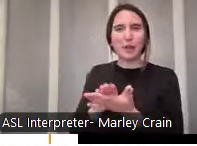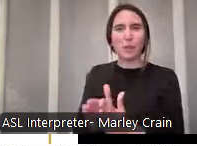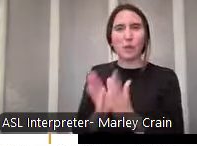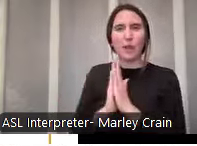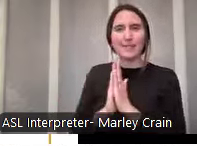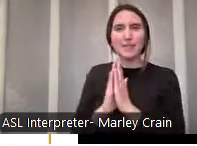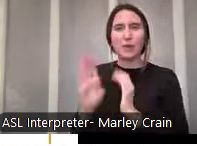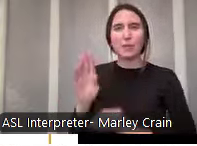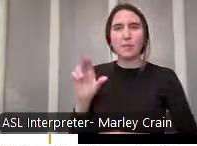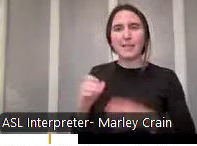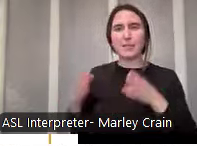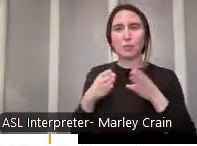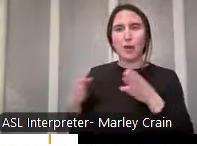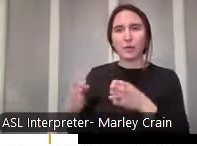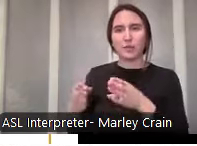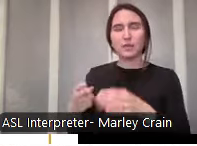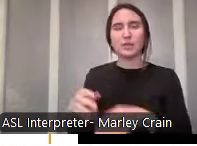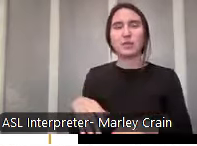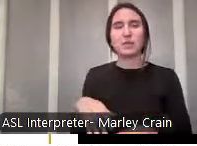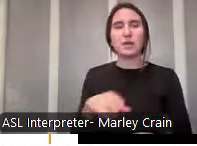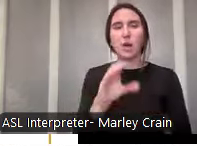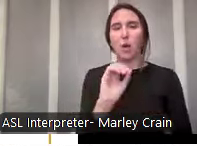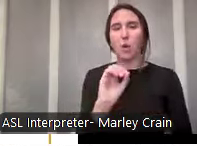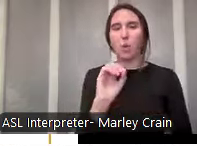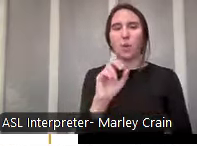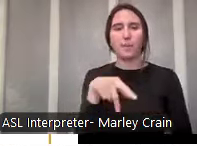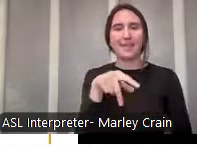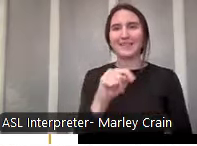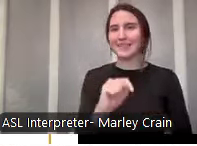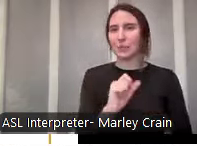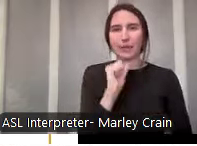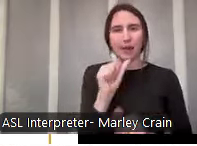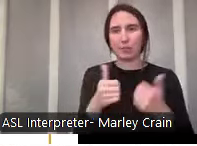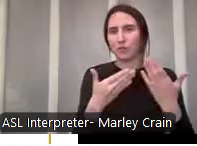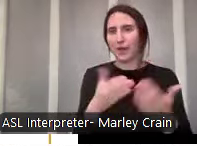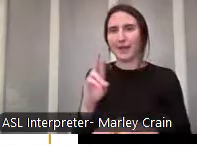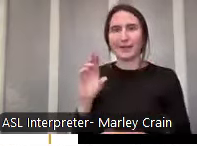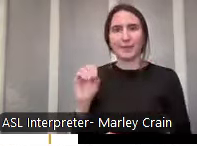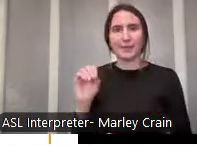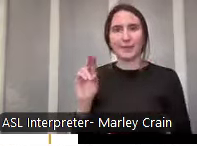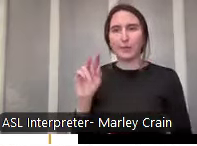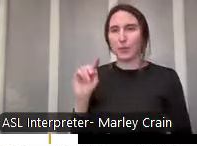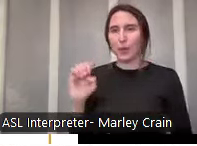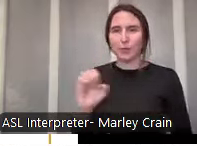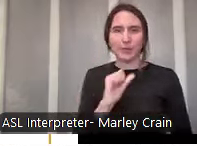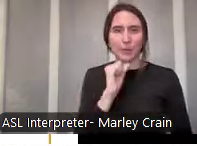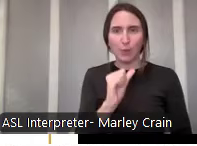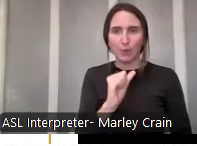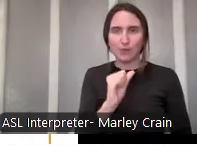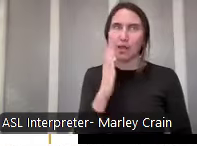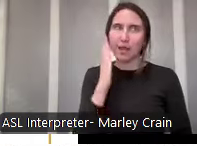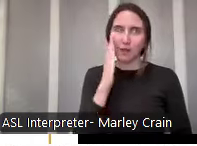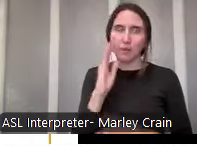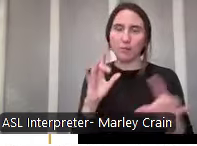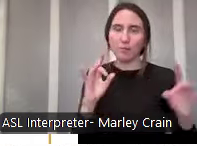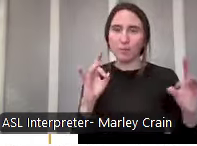will not give you the route. It's really frustrating, but they won't. At least that's my understanding. I think a parent